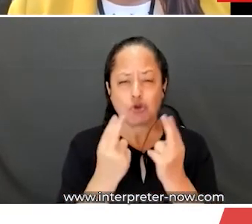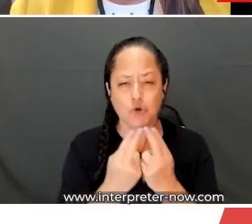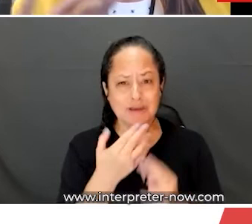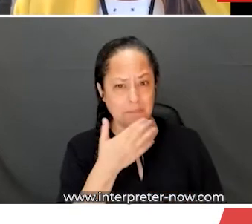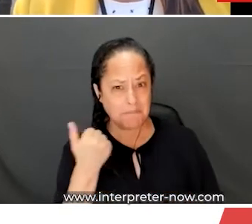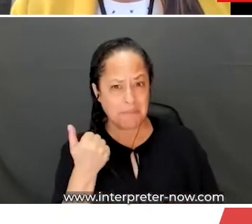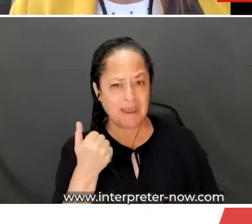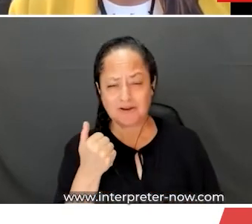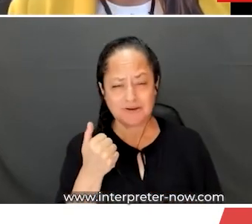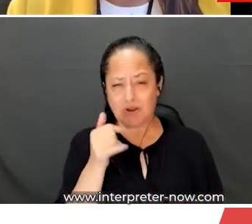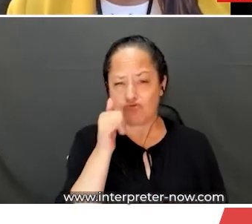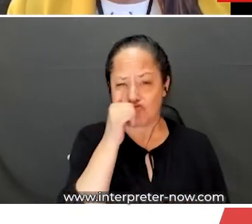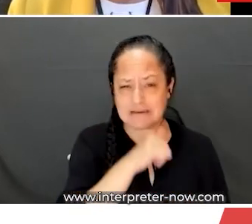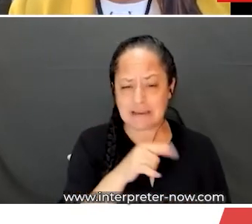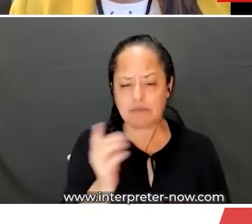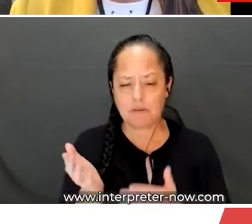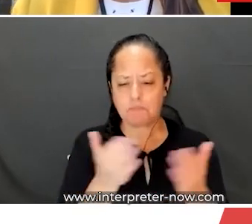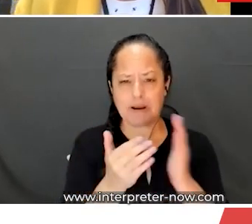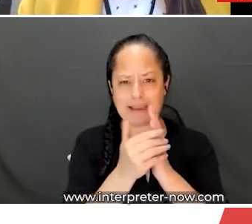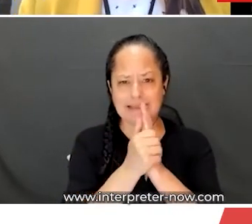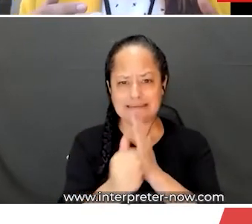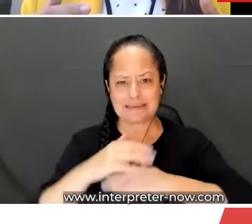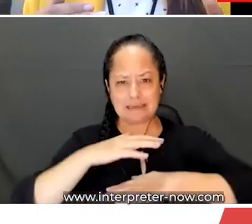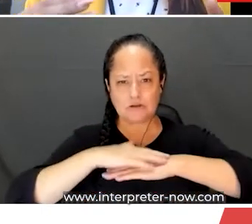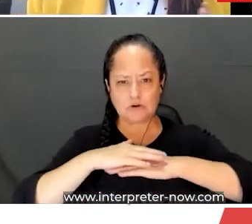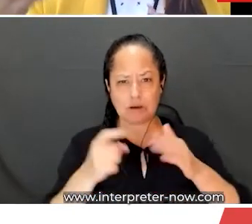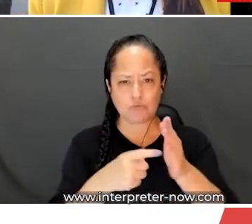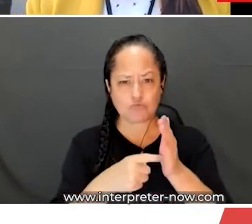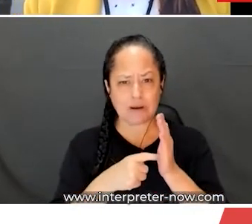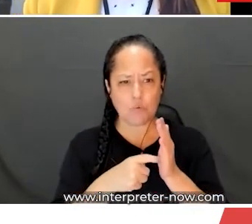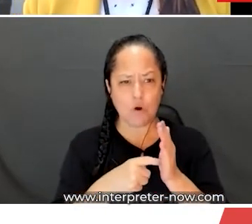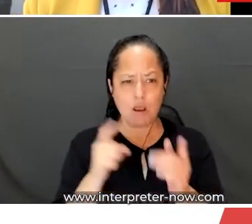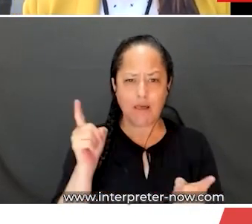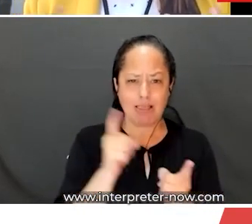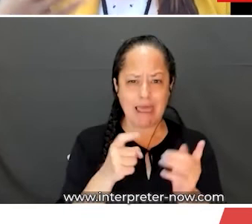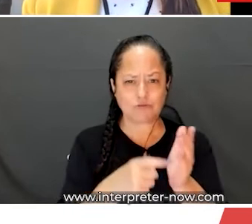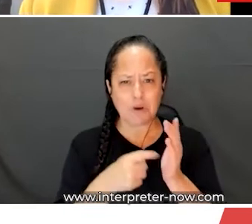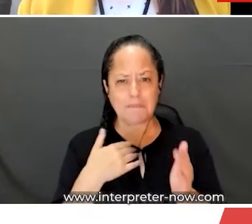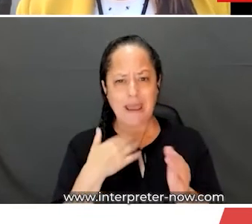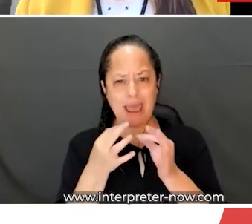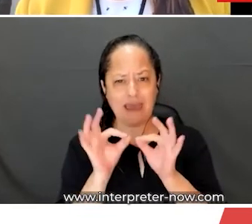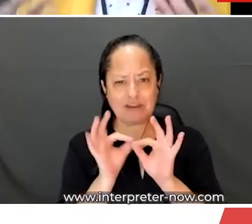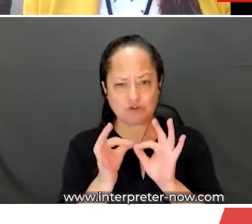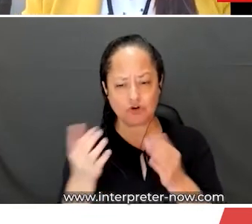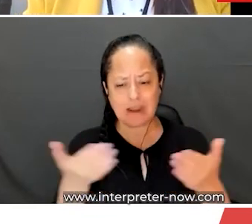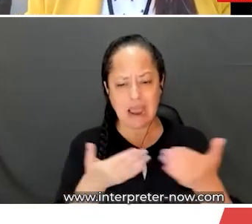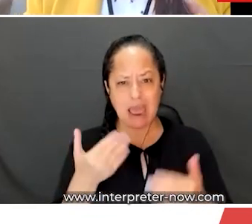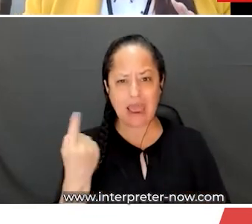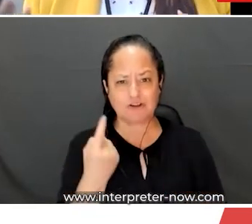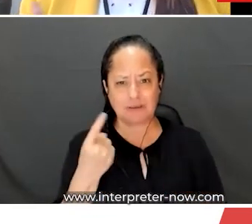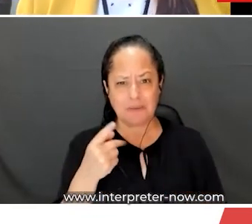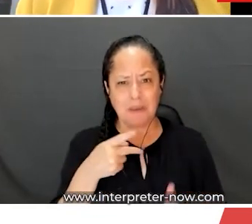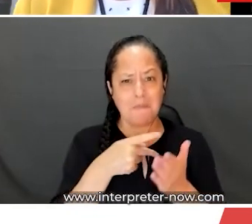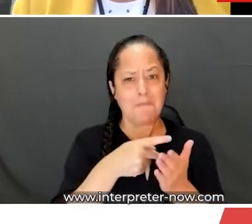of they're bringing a skill to the table that then requires there's less requirement to have an interpreter and have to hire somebody. Then pay